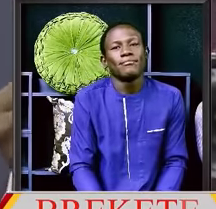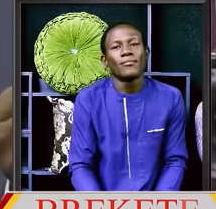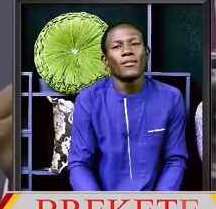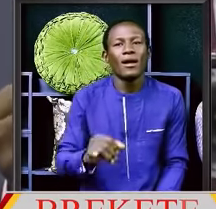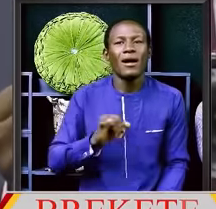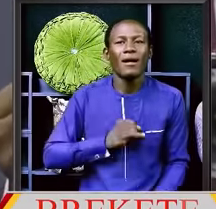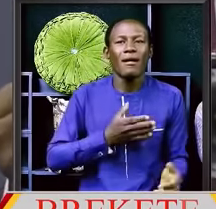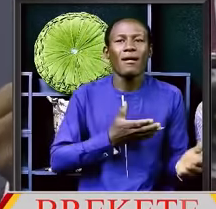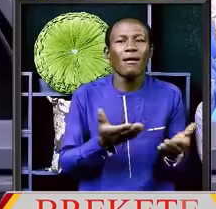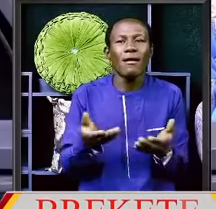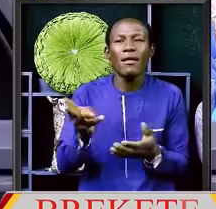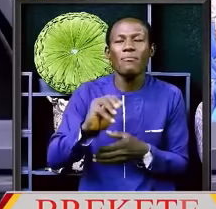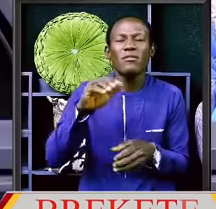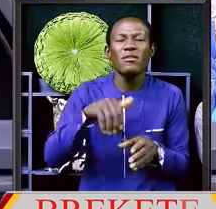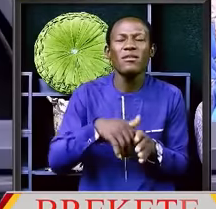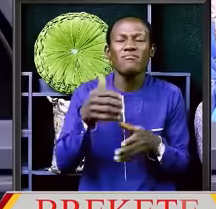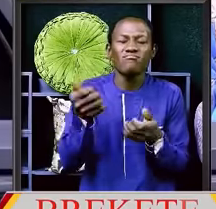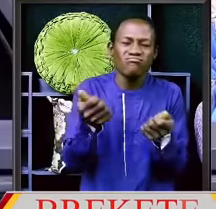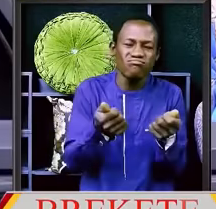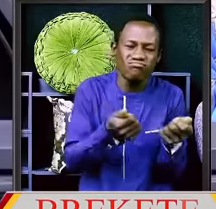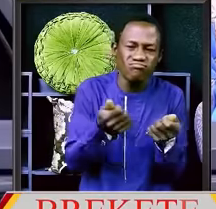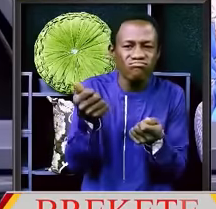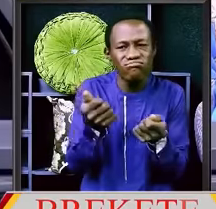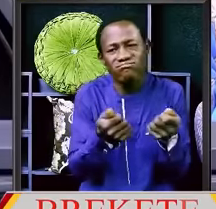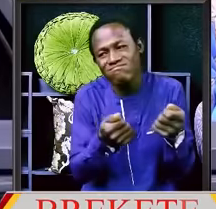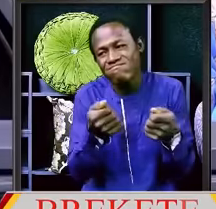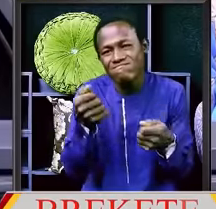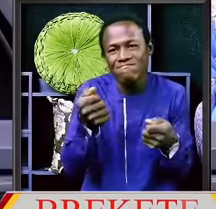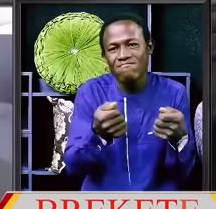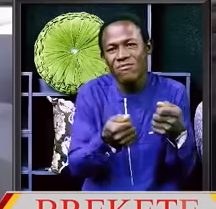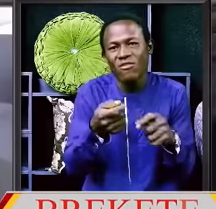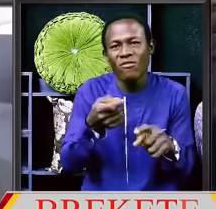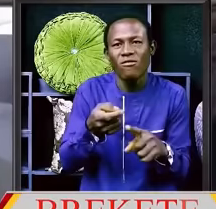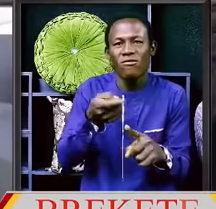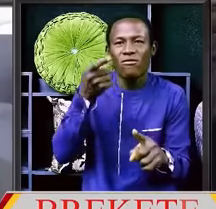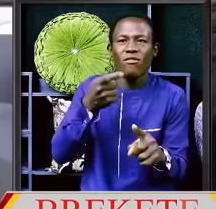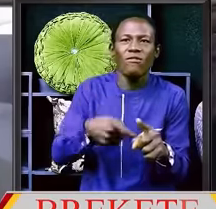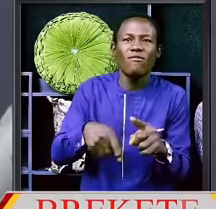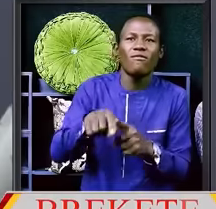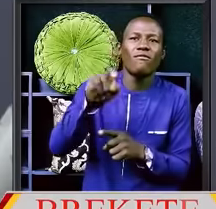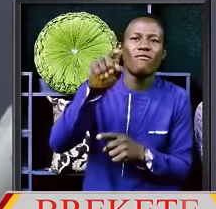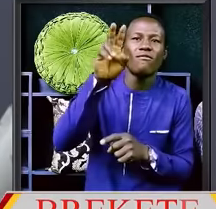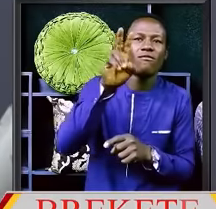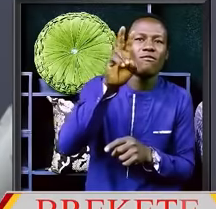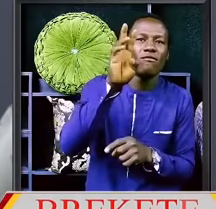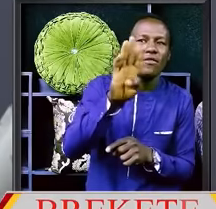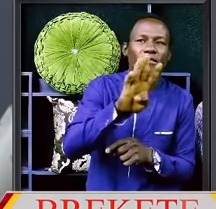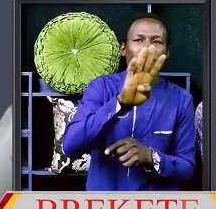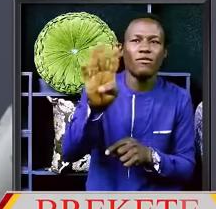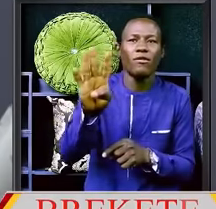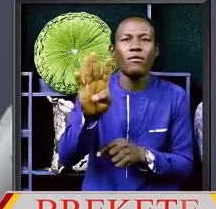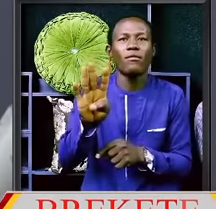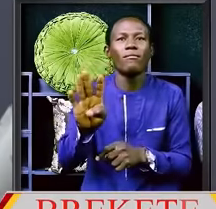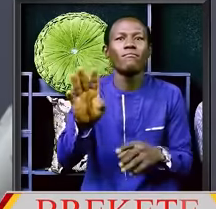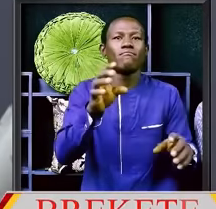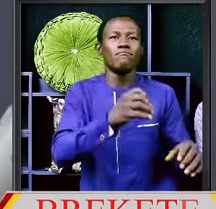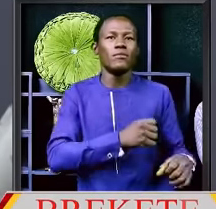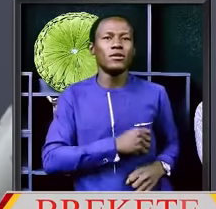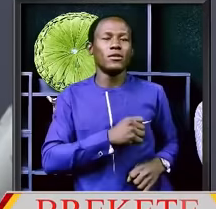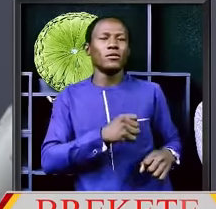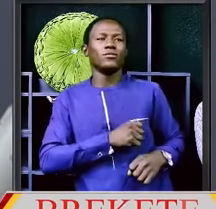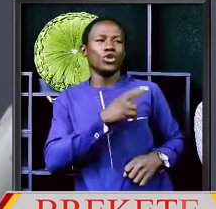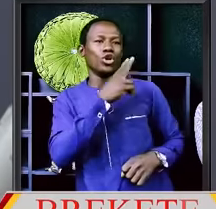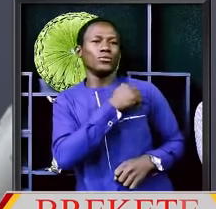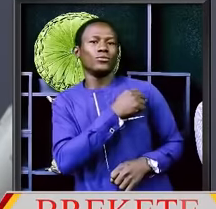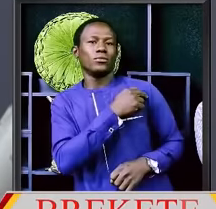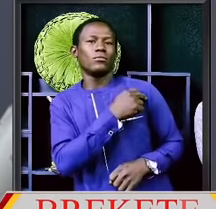I carry him for inside motor they drive from 44 military hospital Kaduna. I don't know where